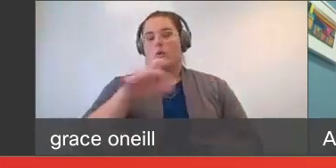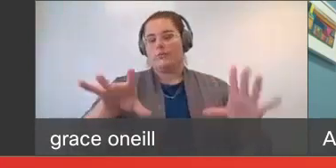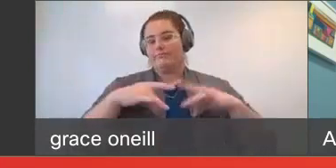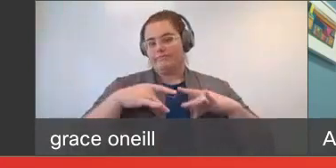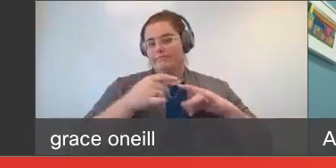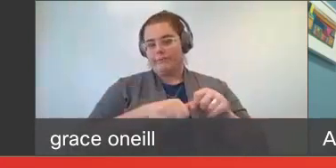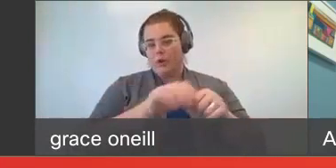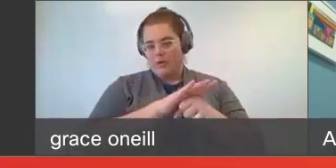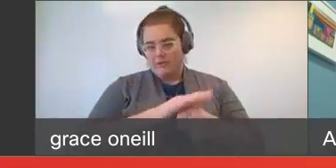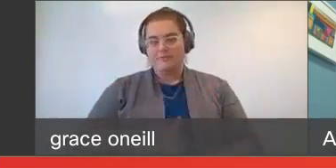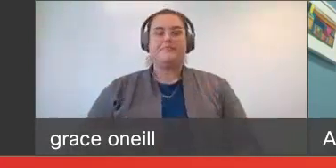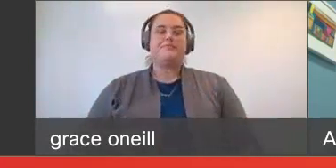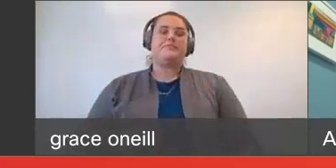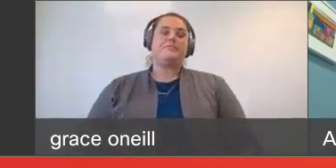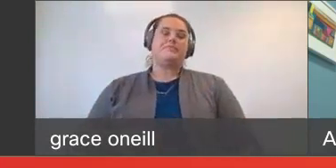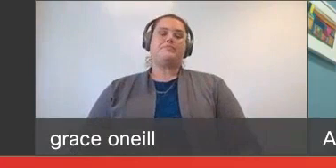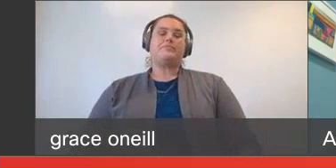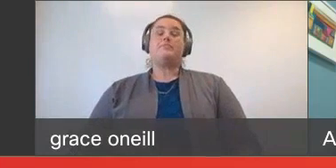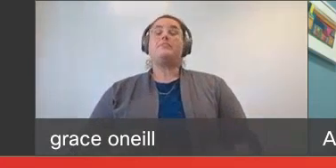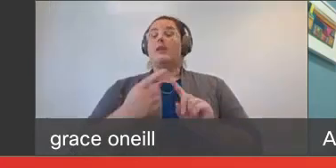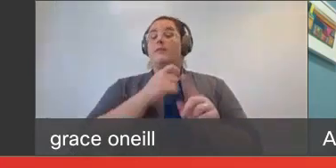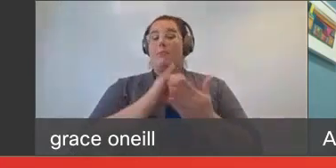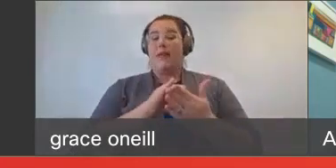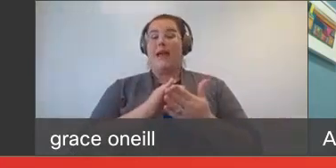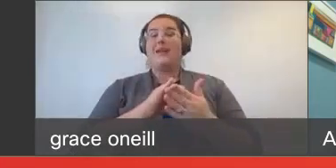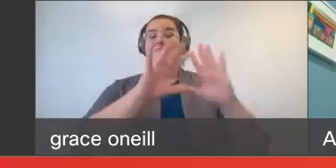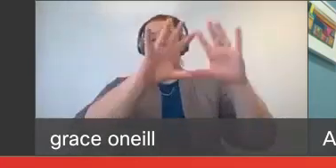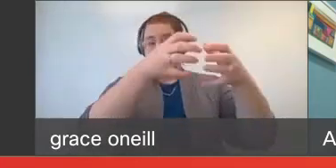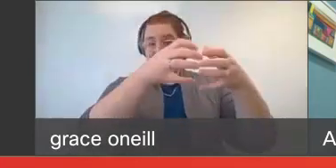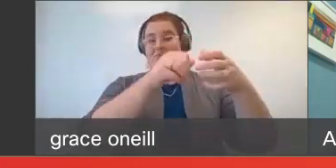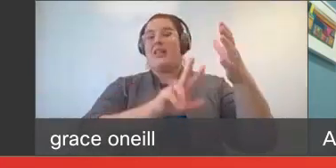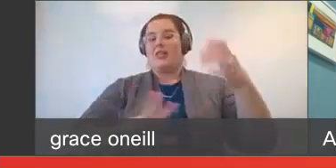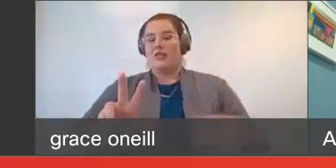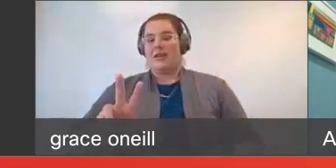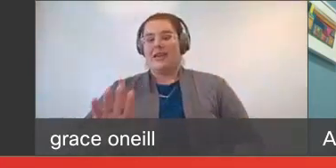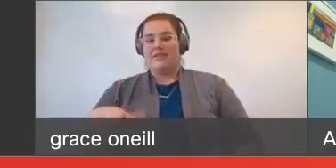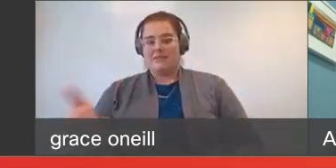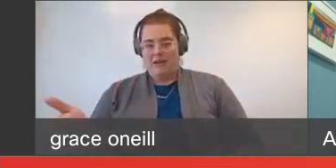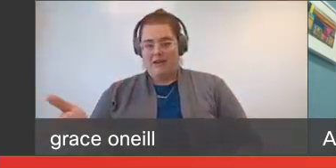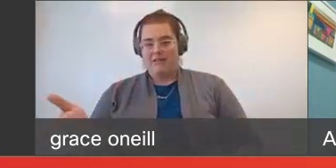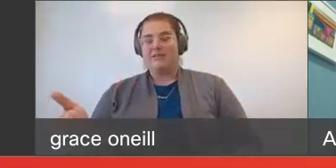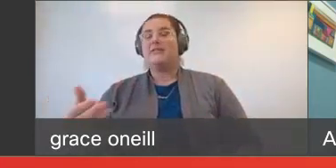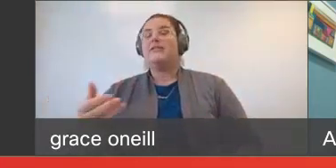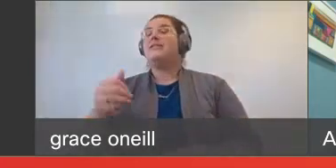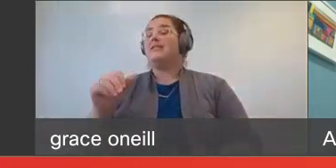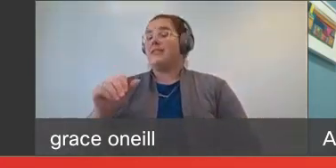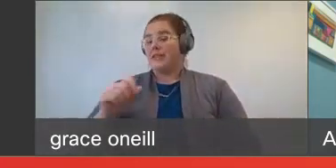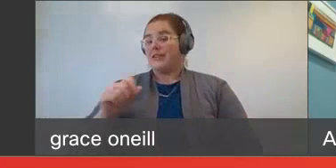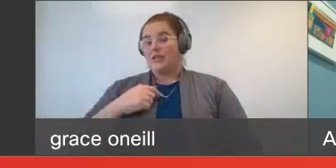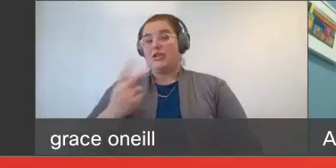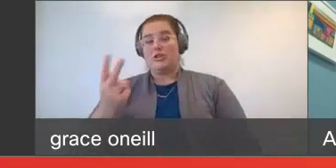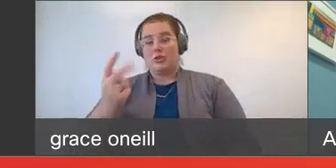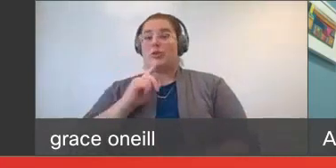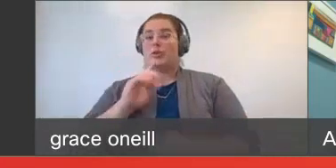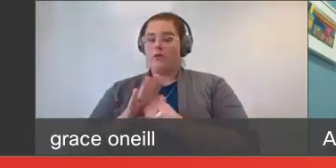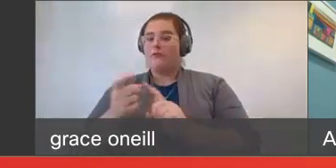COVID. Of those, 3 have died, 2 were confirmed as COVID deaths, which reflects about 5% of